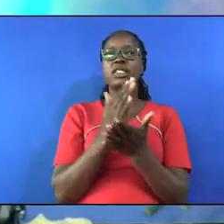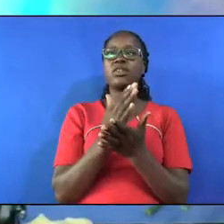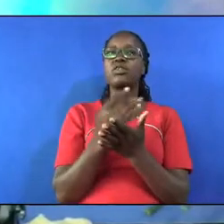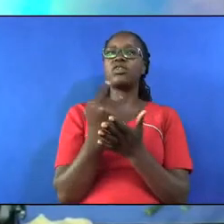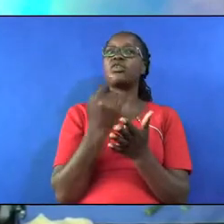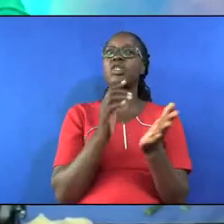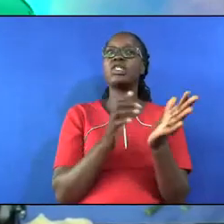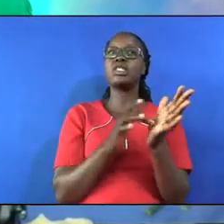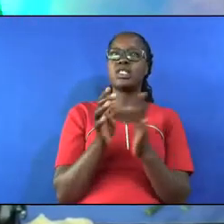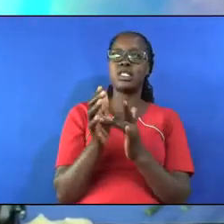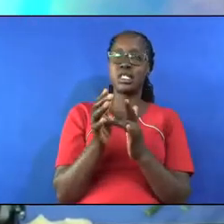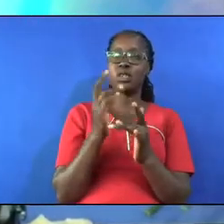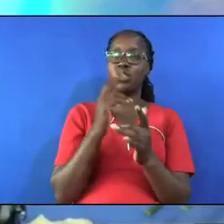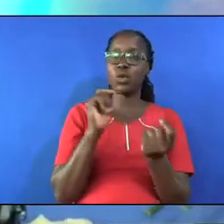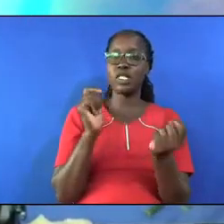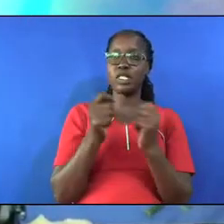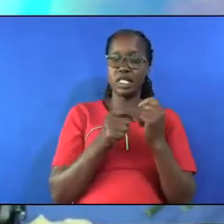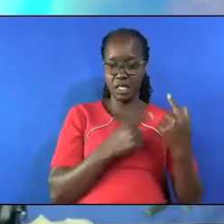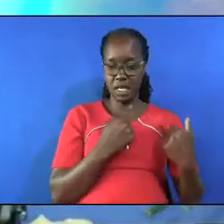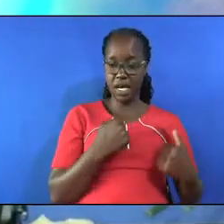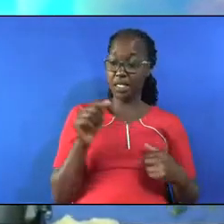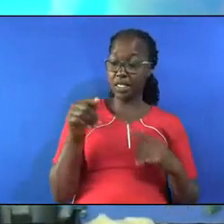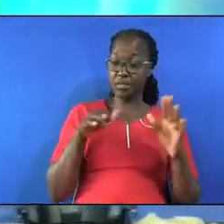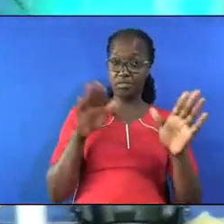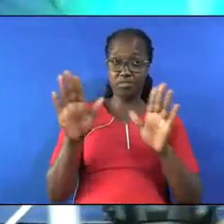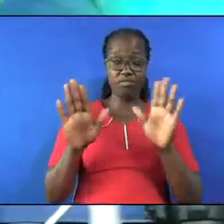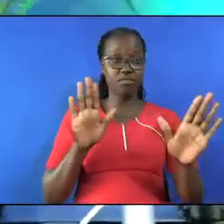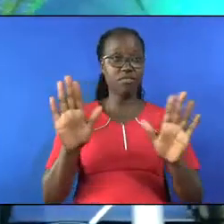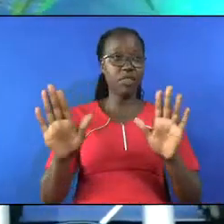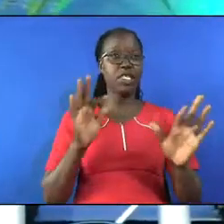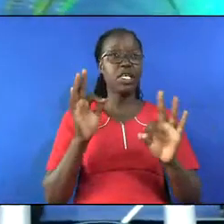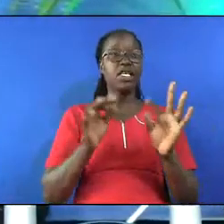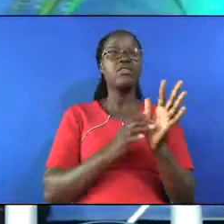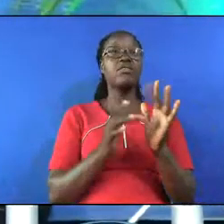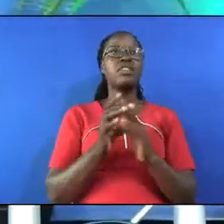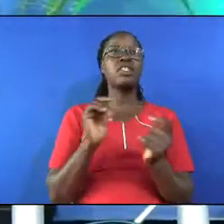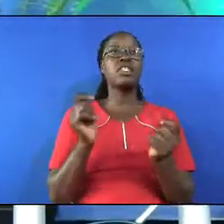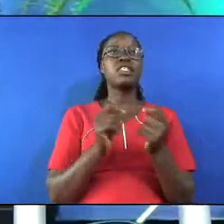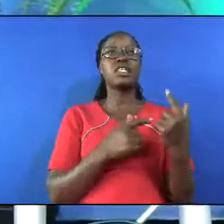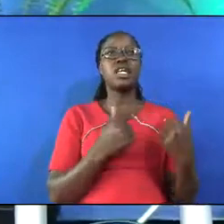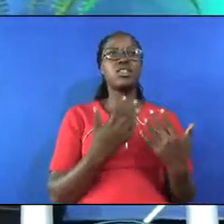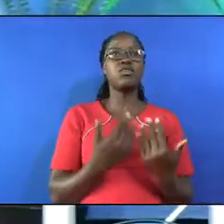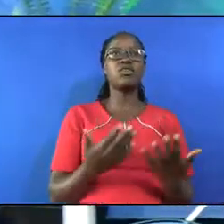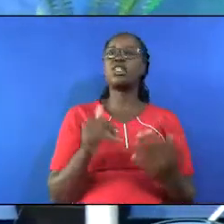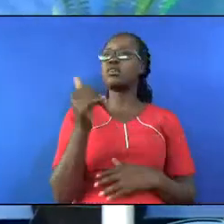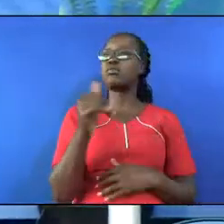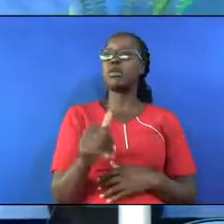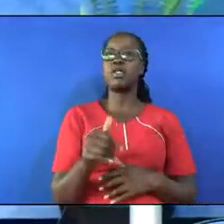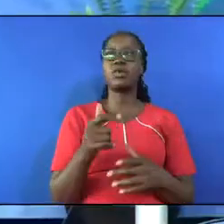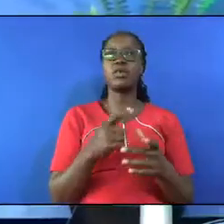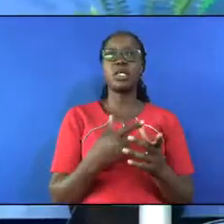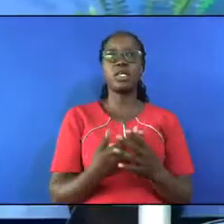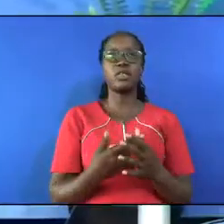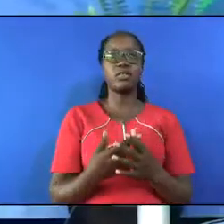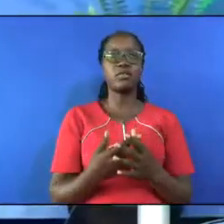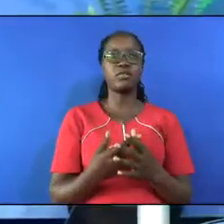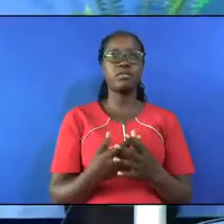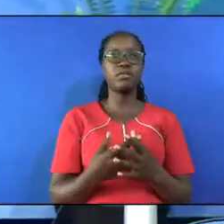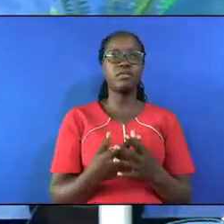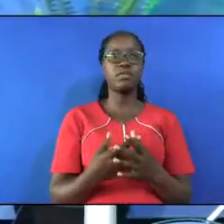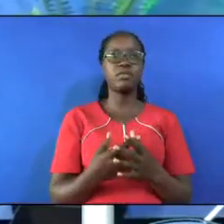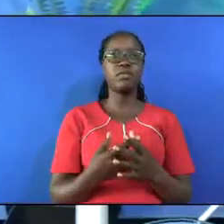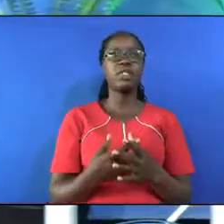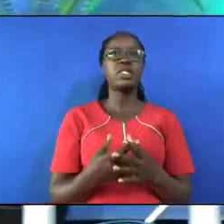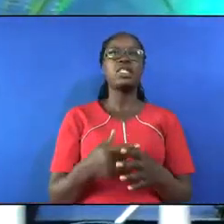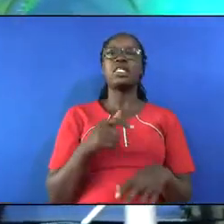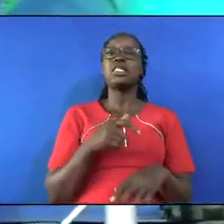is only Jesus who can change their hearts. And if Jesus has not changed the hearts of our children, then when